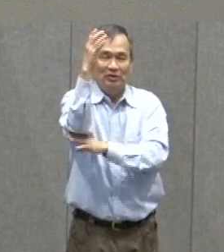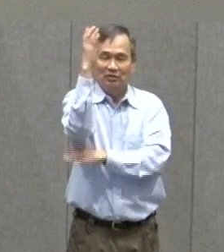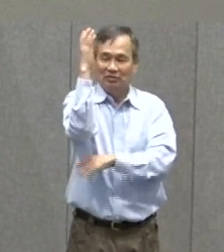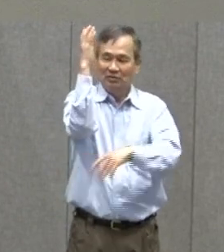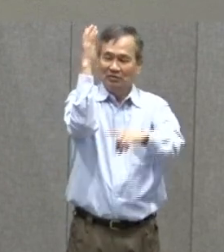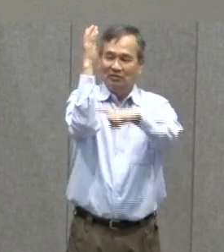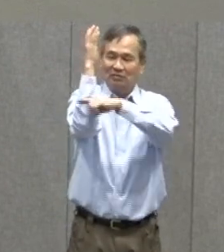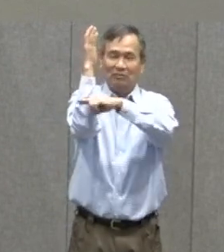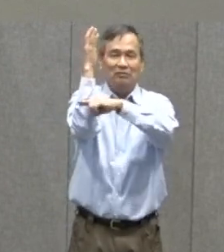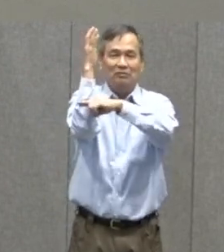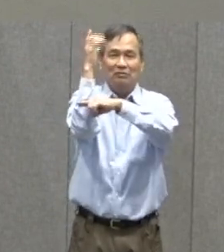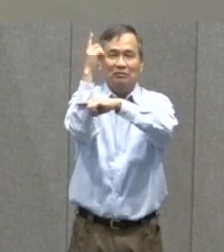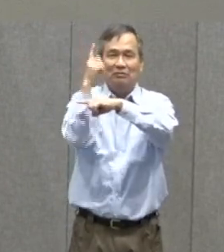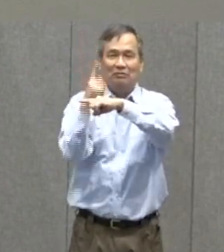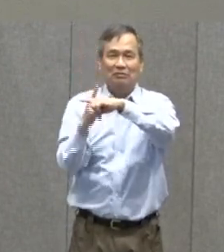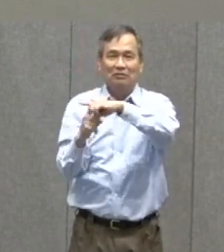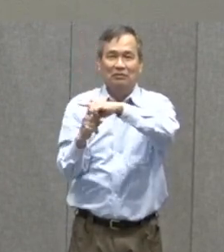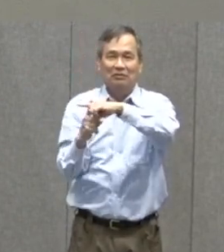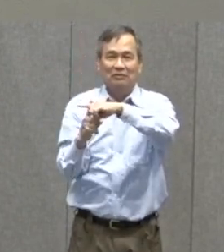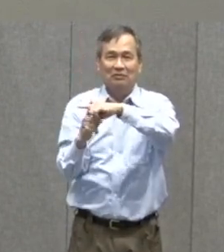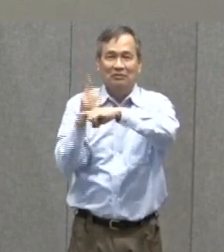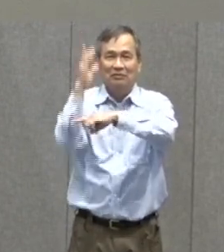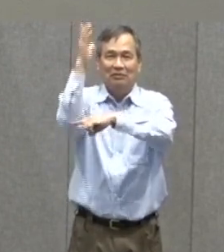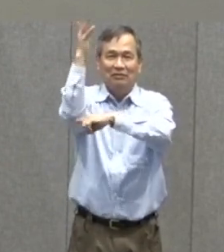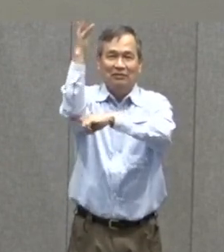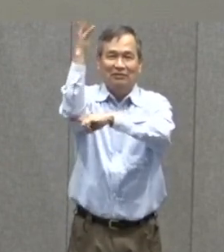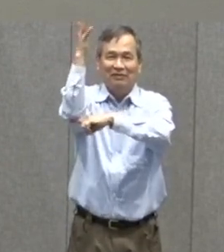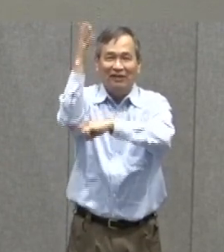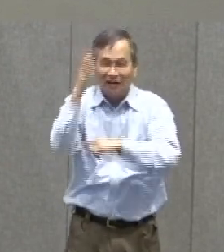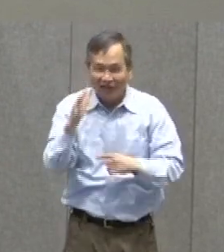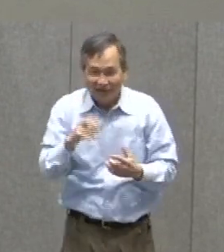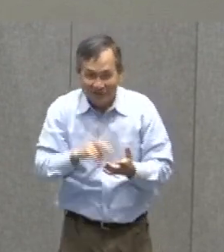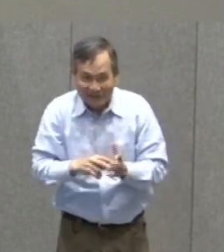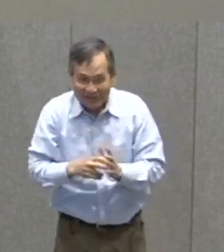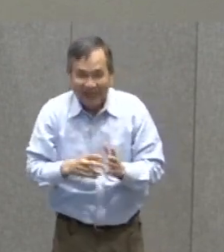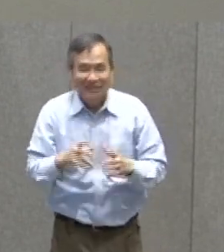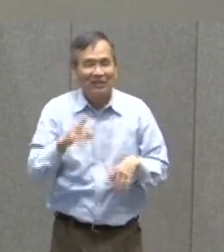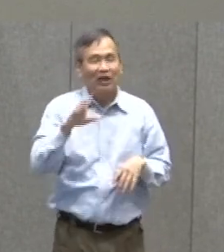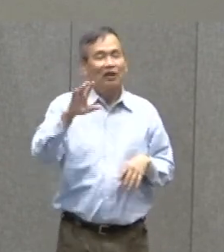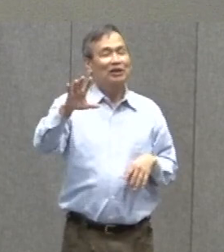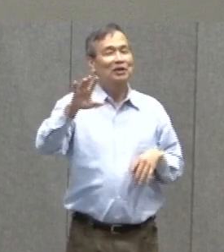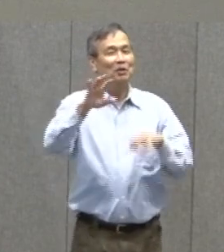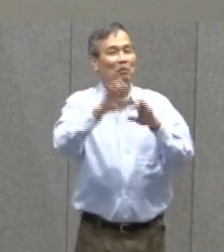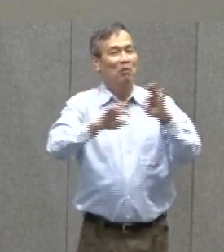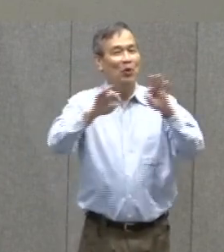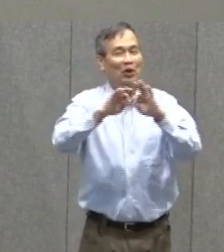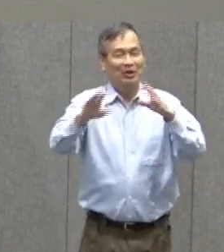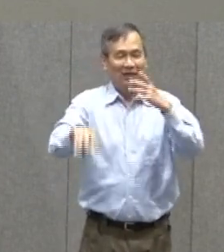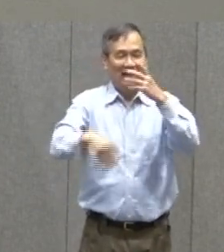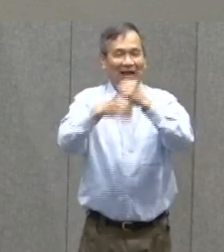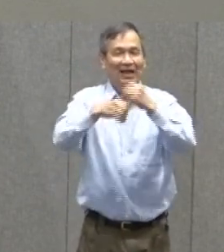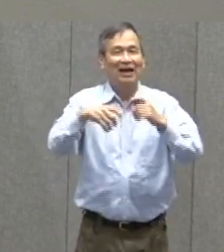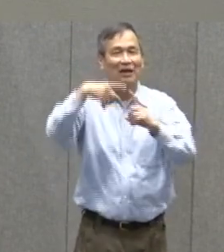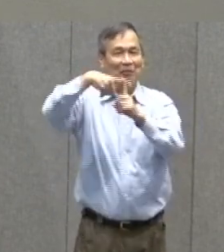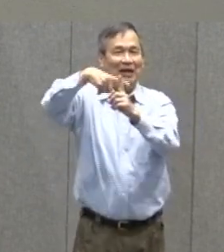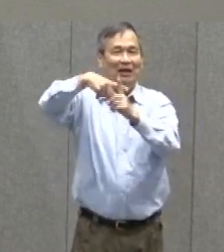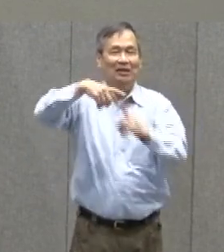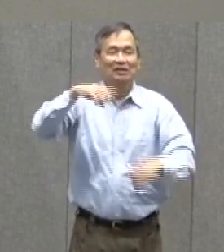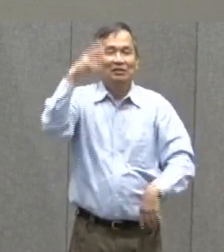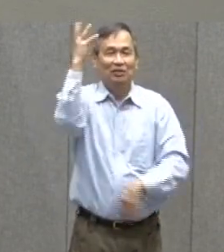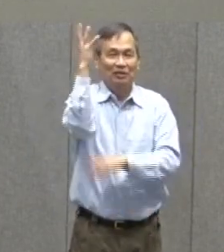there, and meaning that you're going to add. So in this question tree, you can add from the